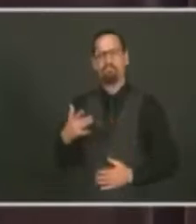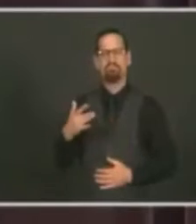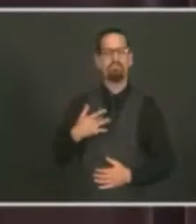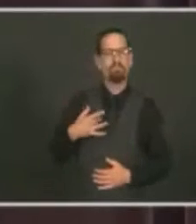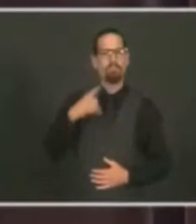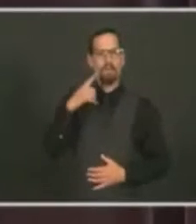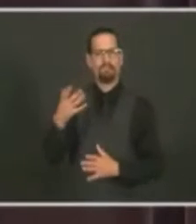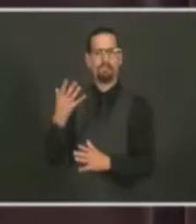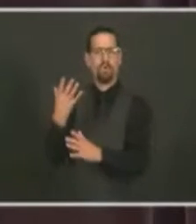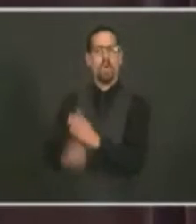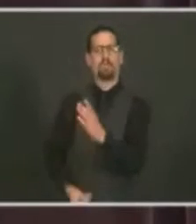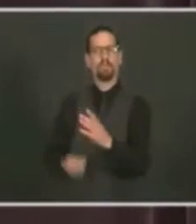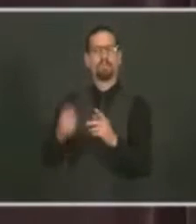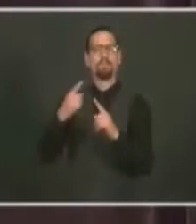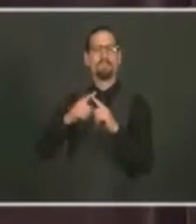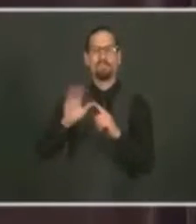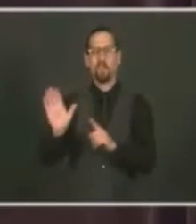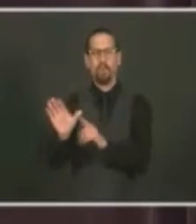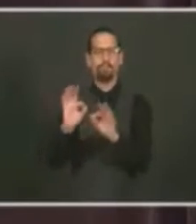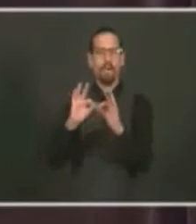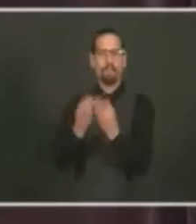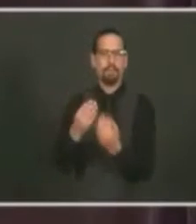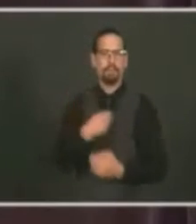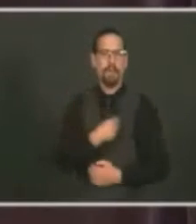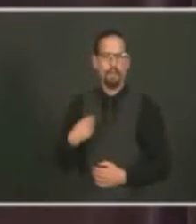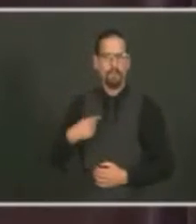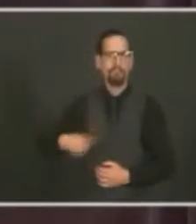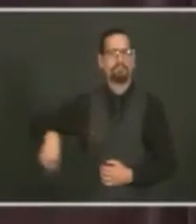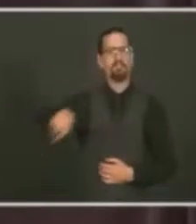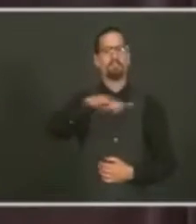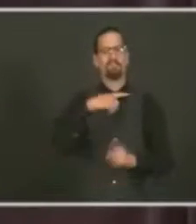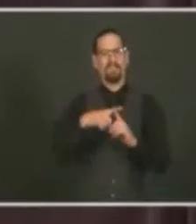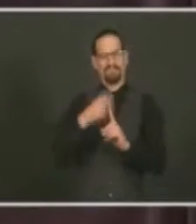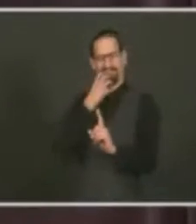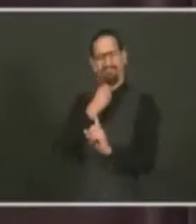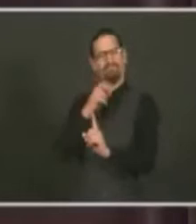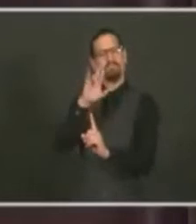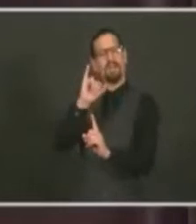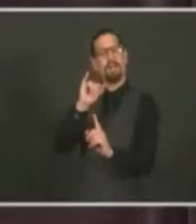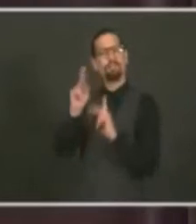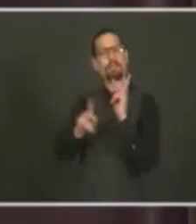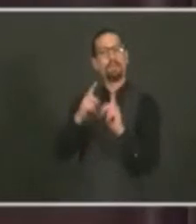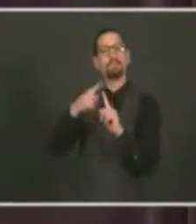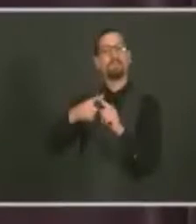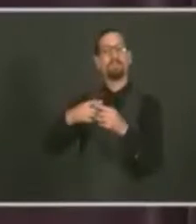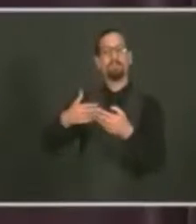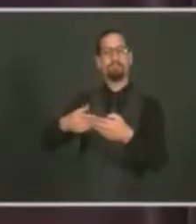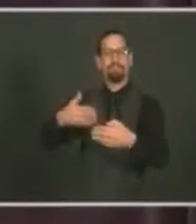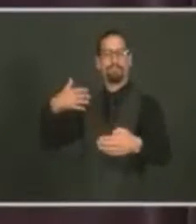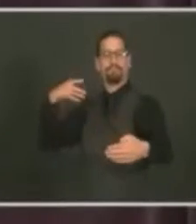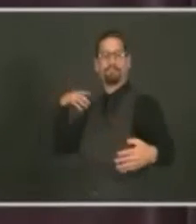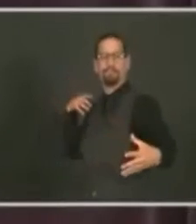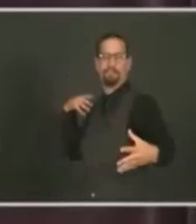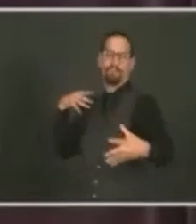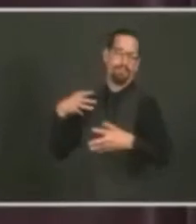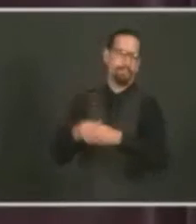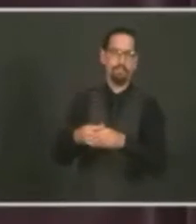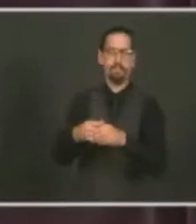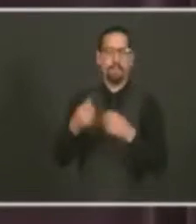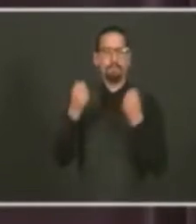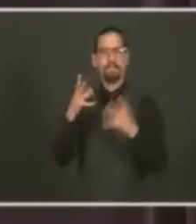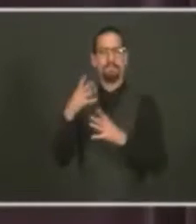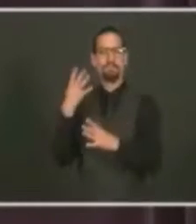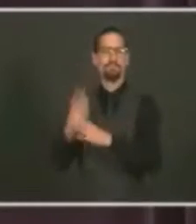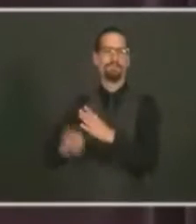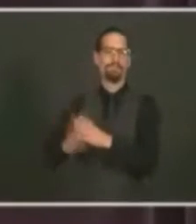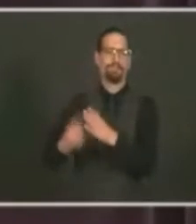the families of the dear Rhode Islanders that we have lost. That's what helps us stay focused